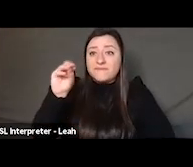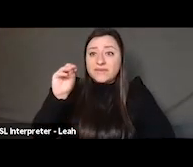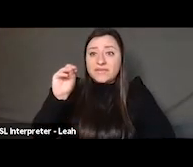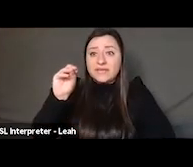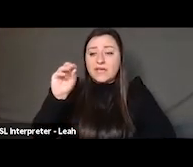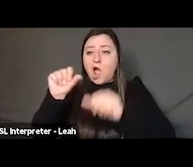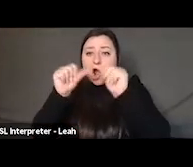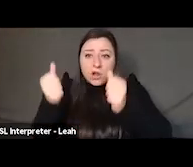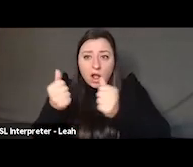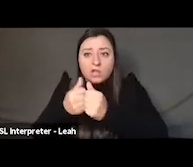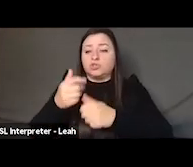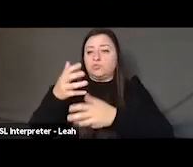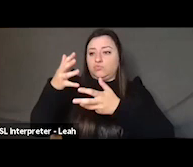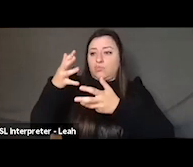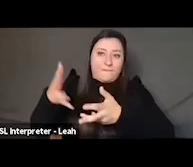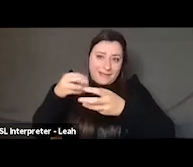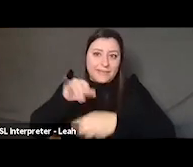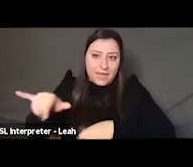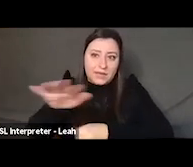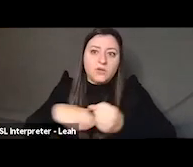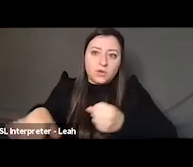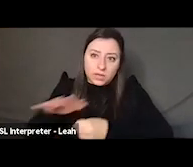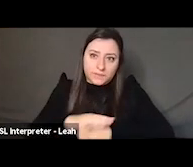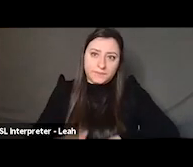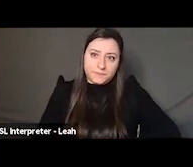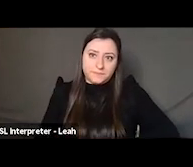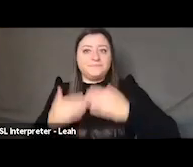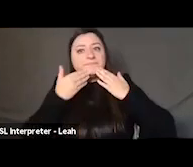area. Thank you.